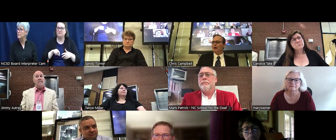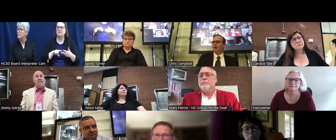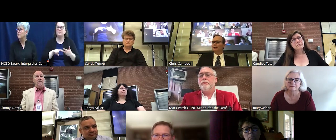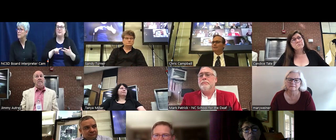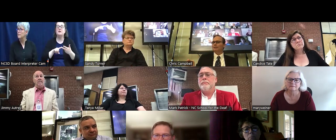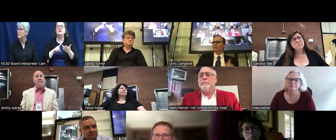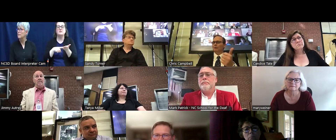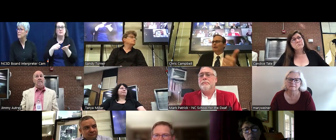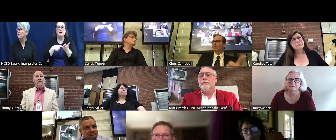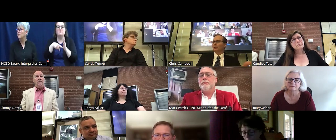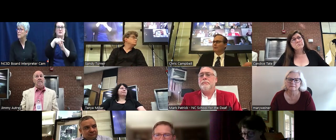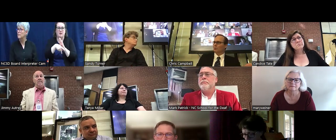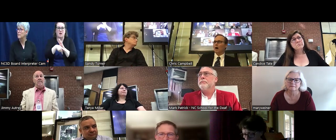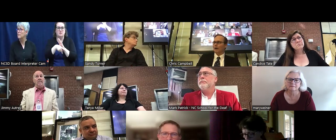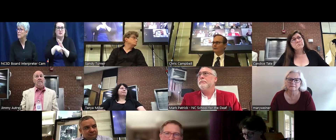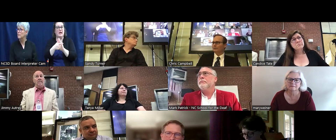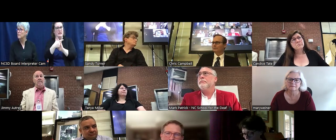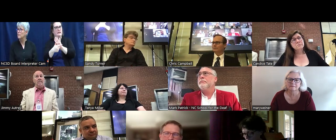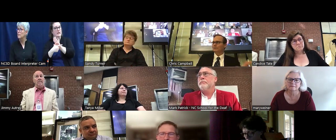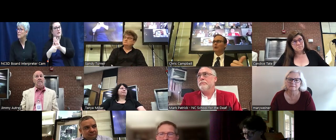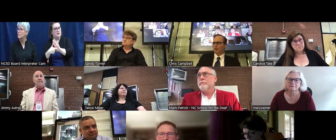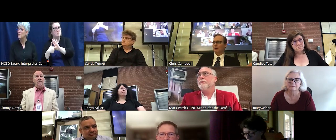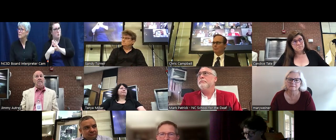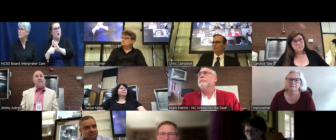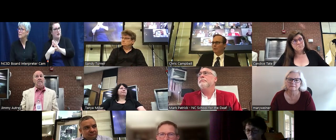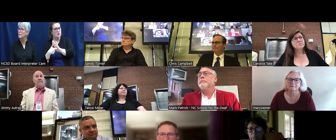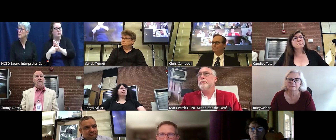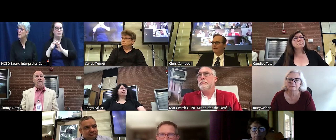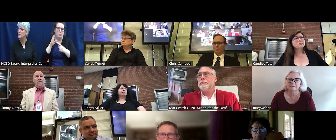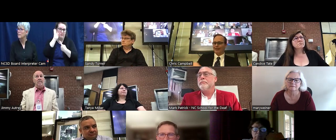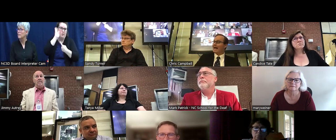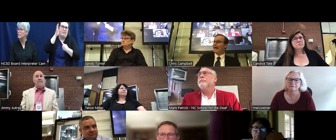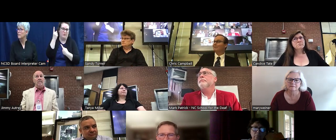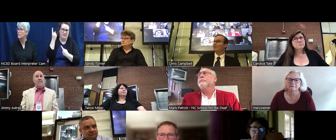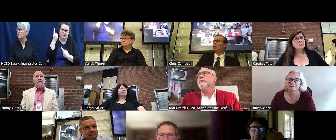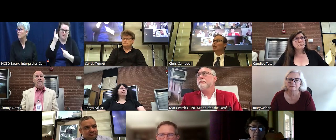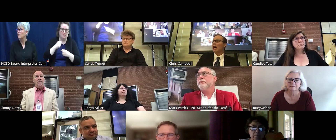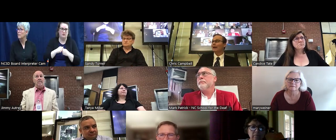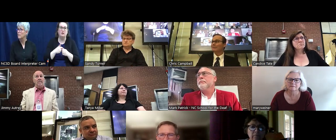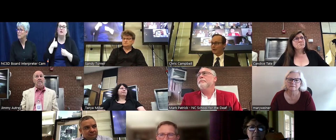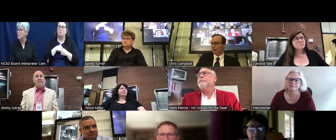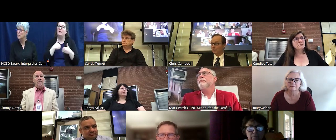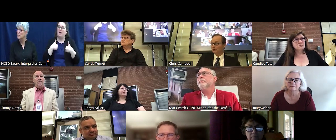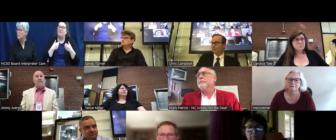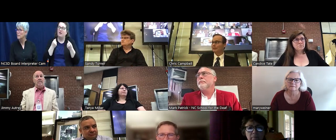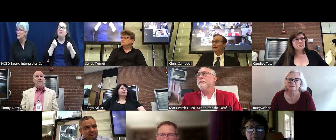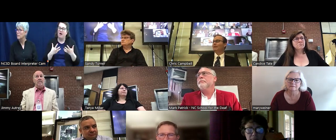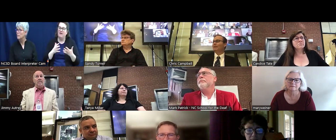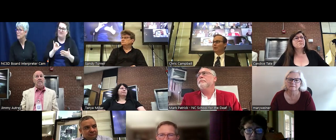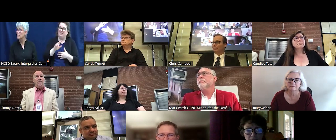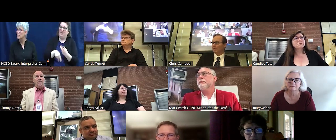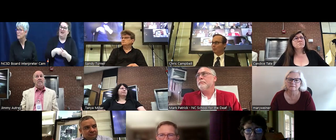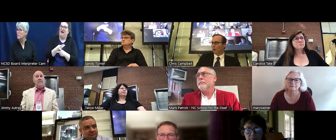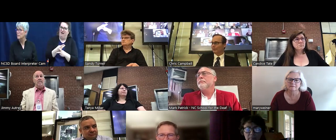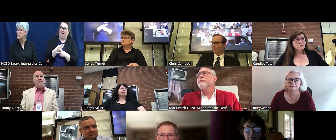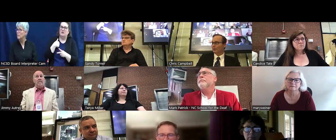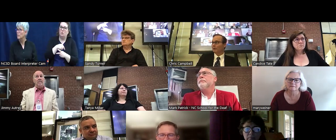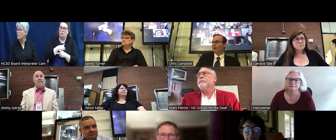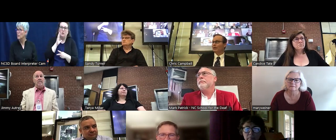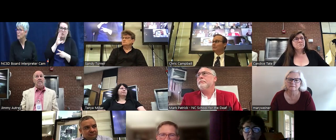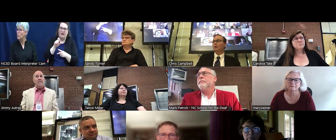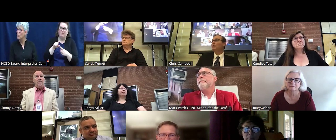sometimes policies are legally required, so you come up with one. And we have a lot of those that we're going to be working